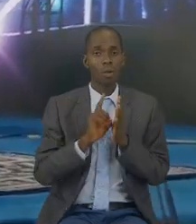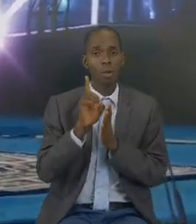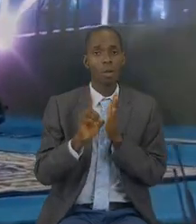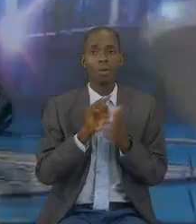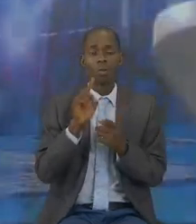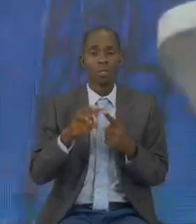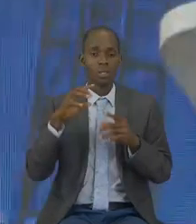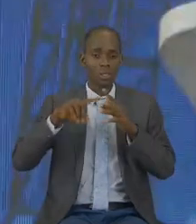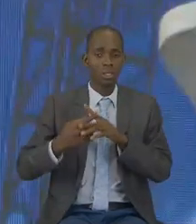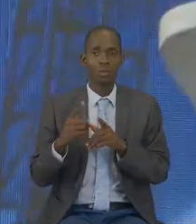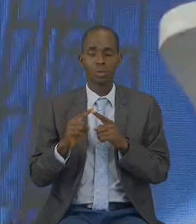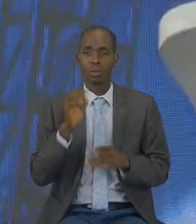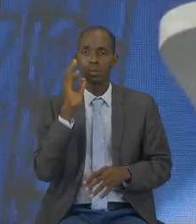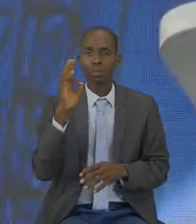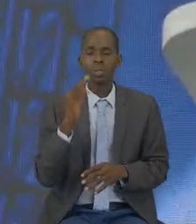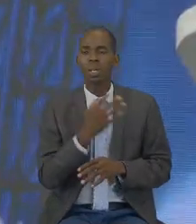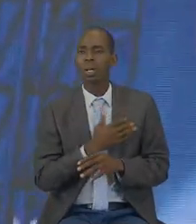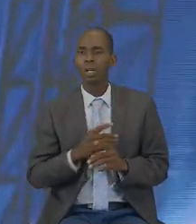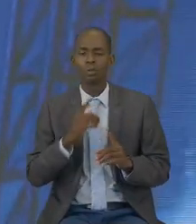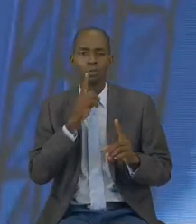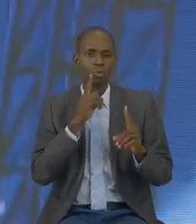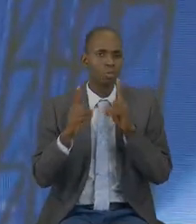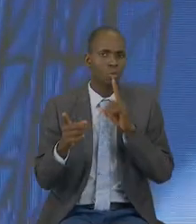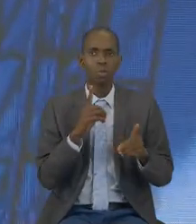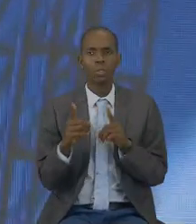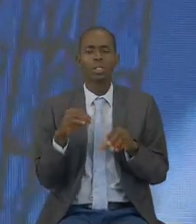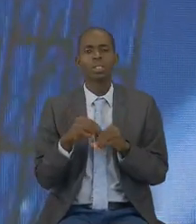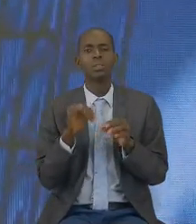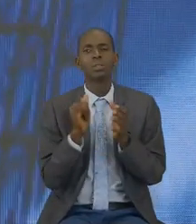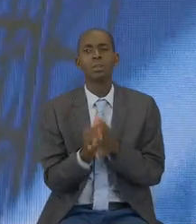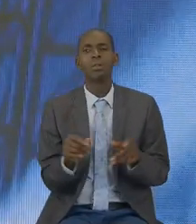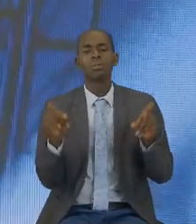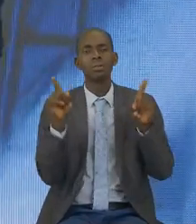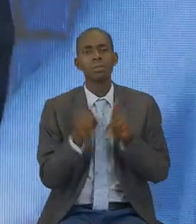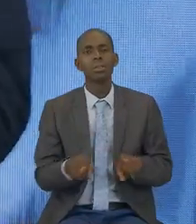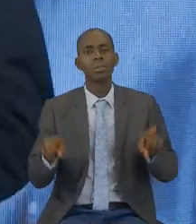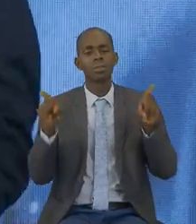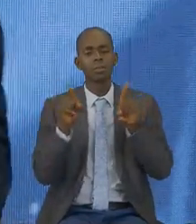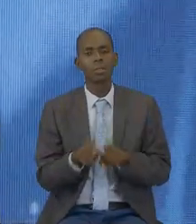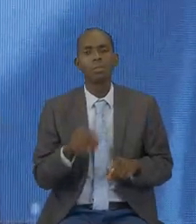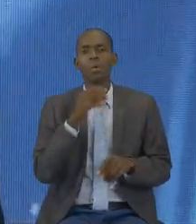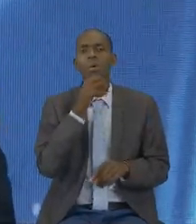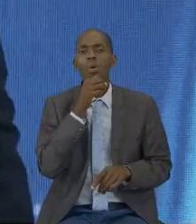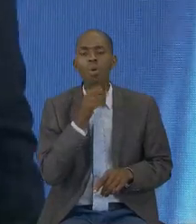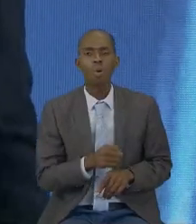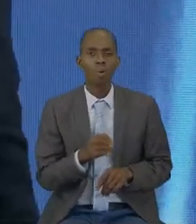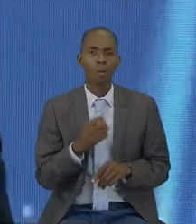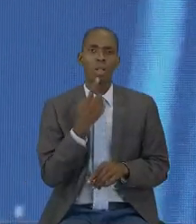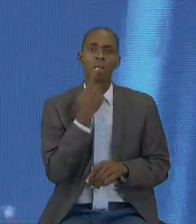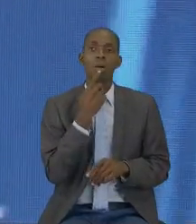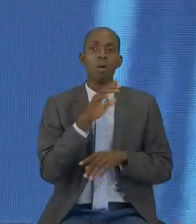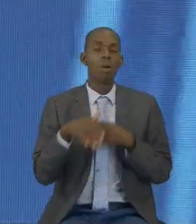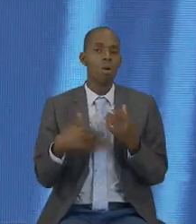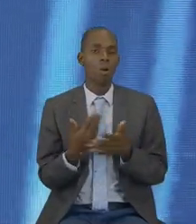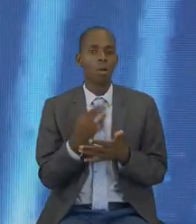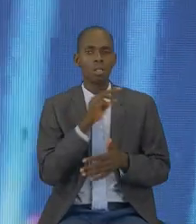and then he rattles off in that same old tongue. All the members in